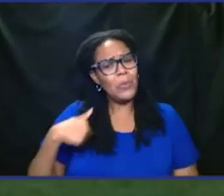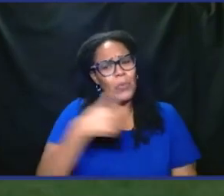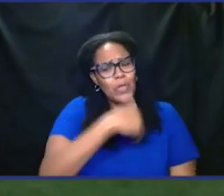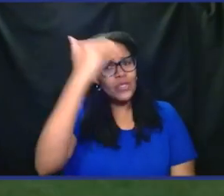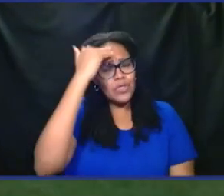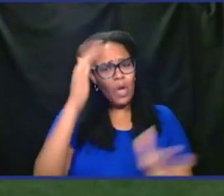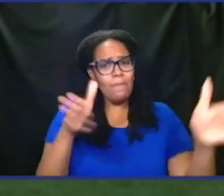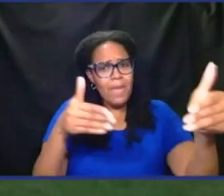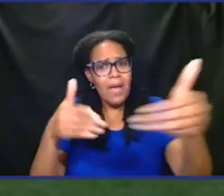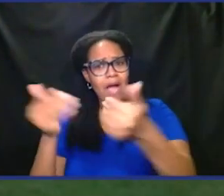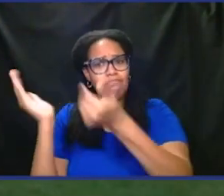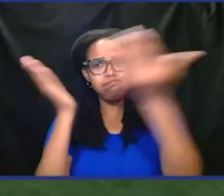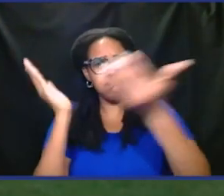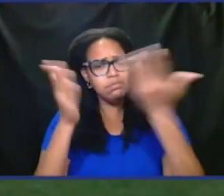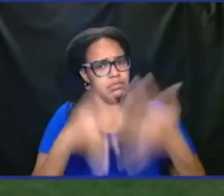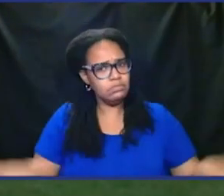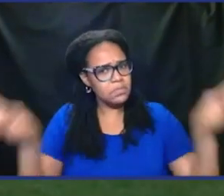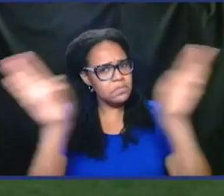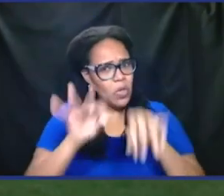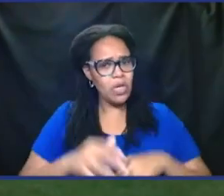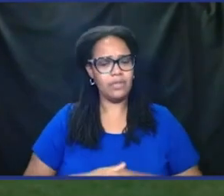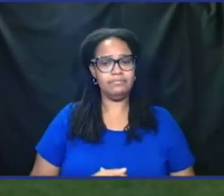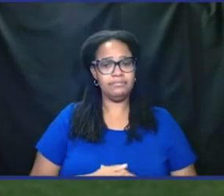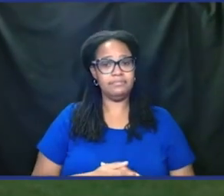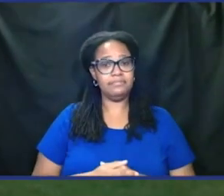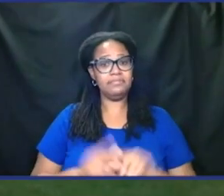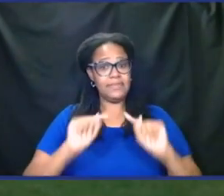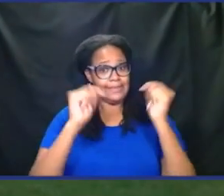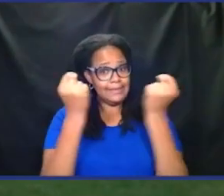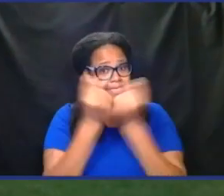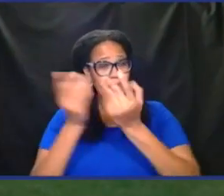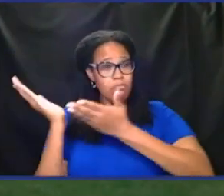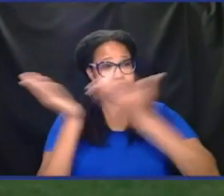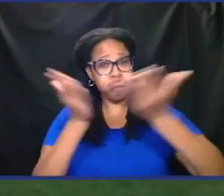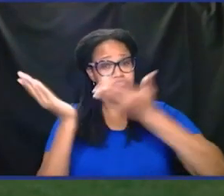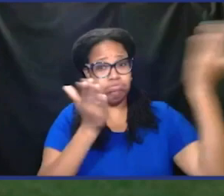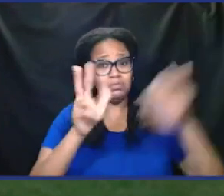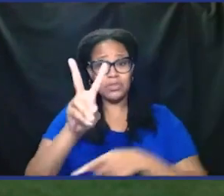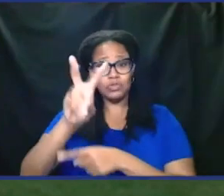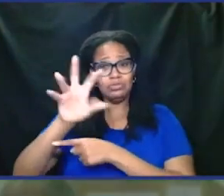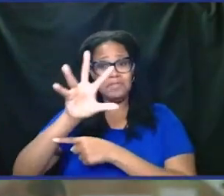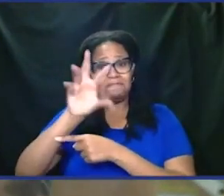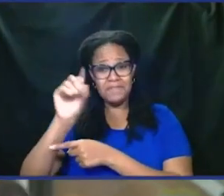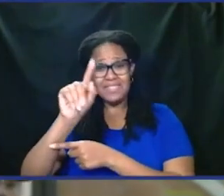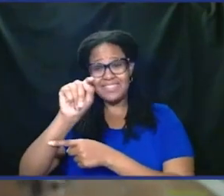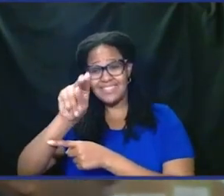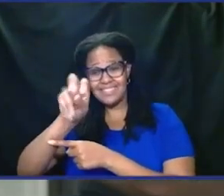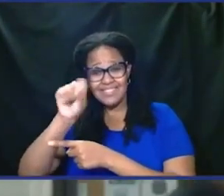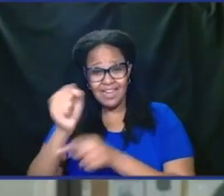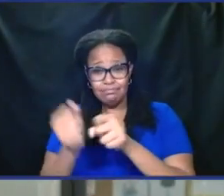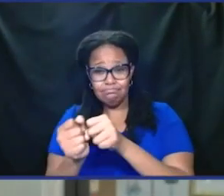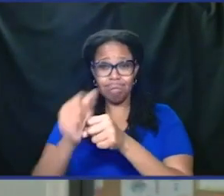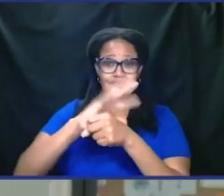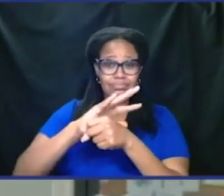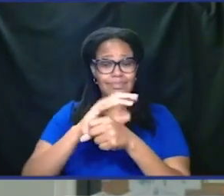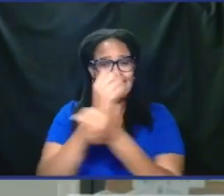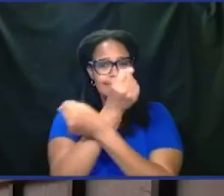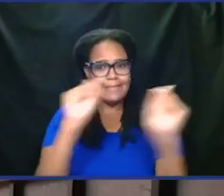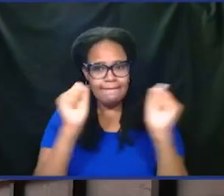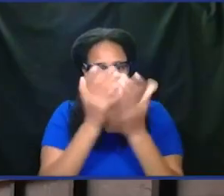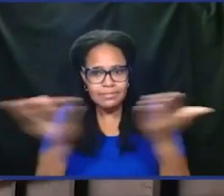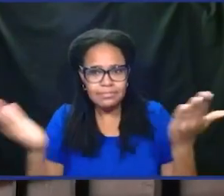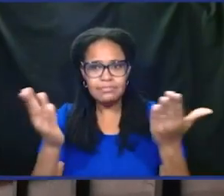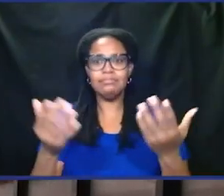is. The team is remarkable, shipping out 250 tons of COVID-19 safety supplies, including 10 million masks,